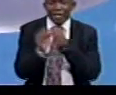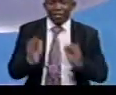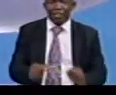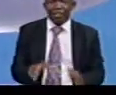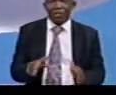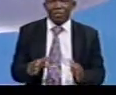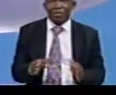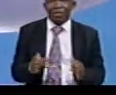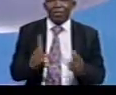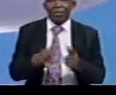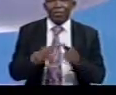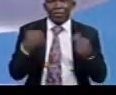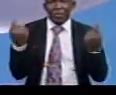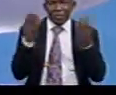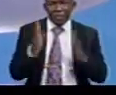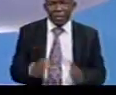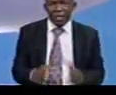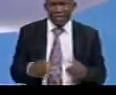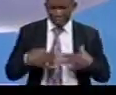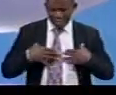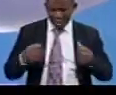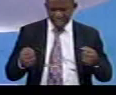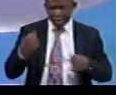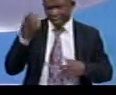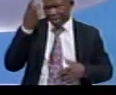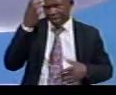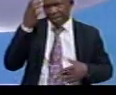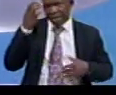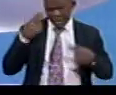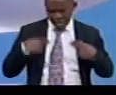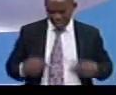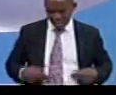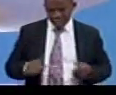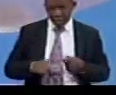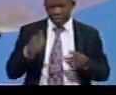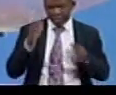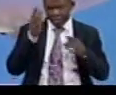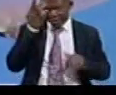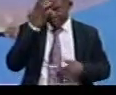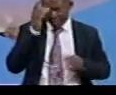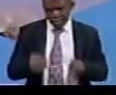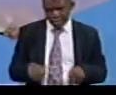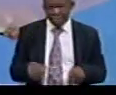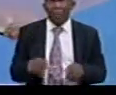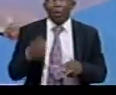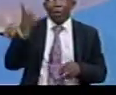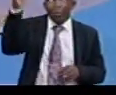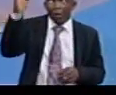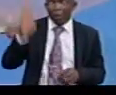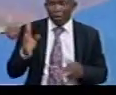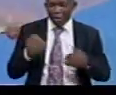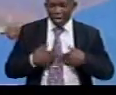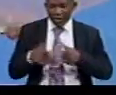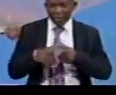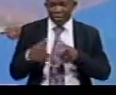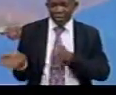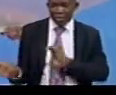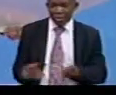health to the sick health, and to the sick heart. God has done great, great things. Can I hear a